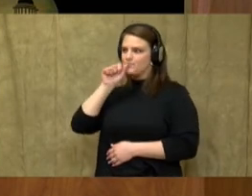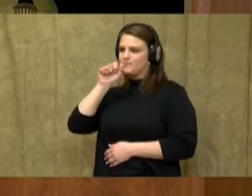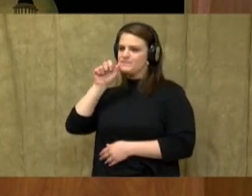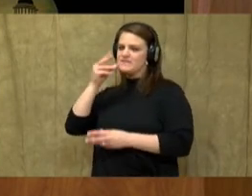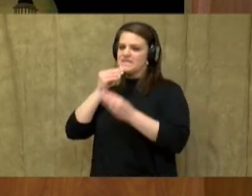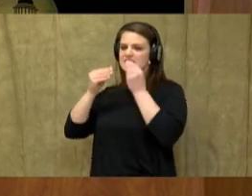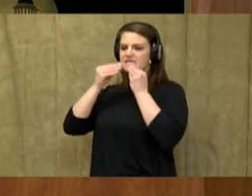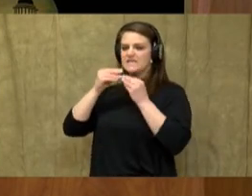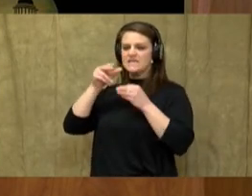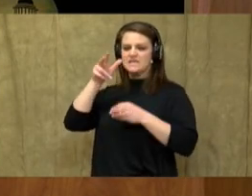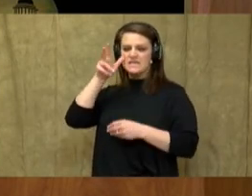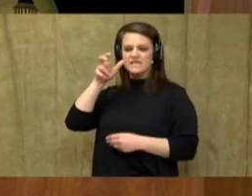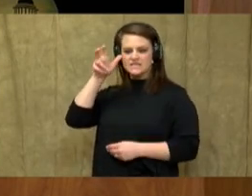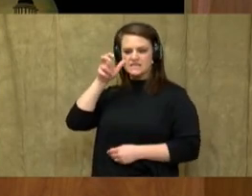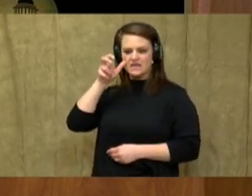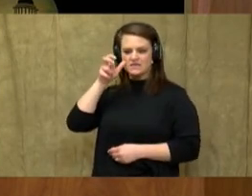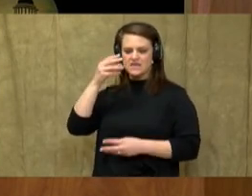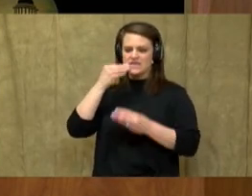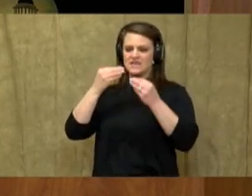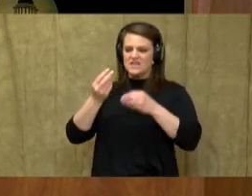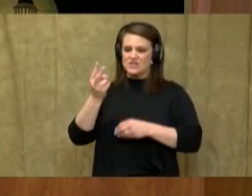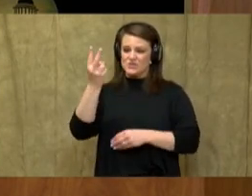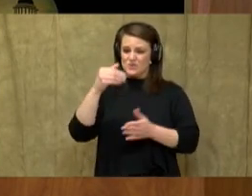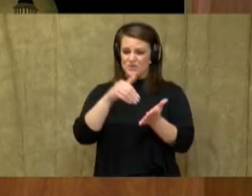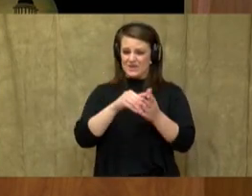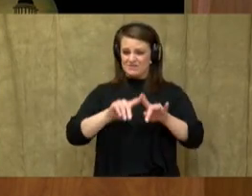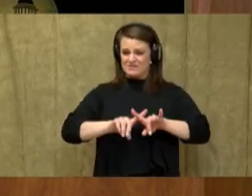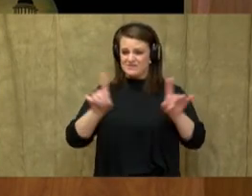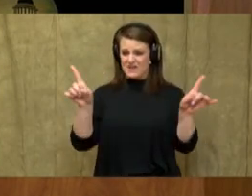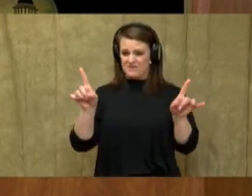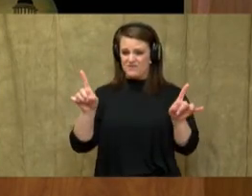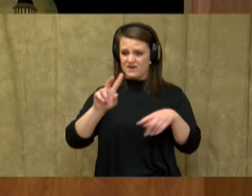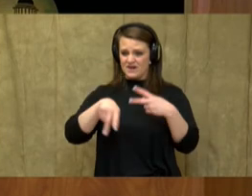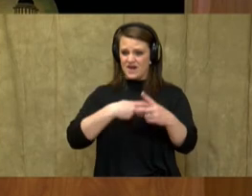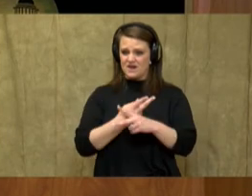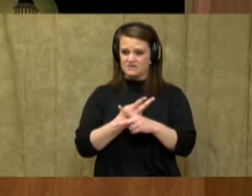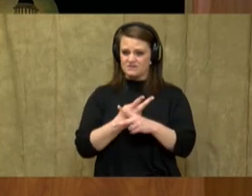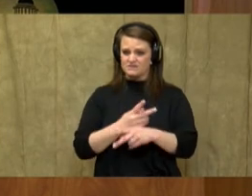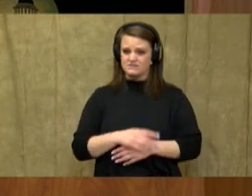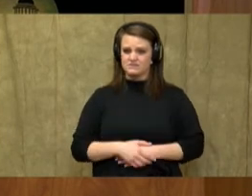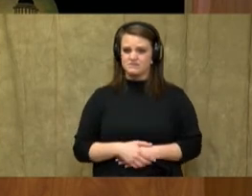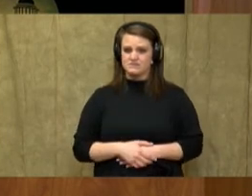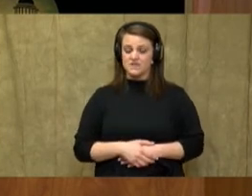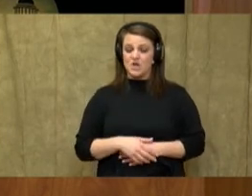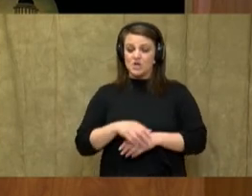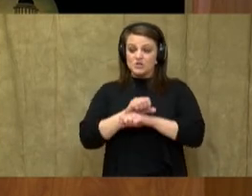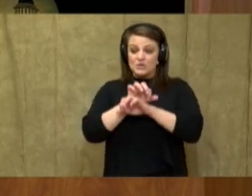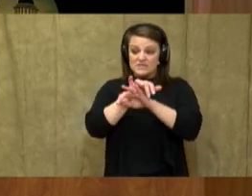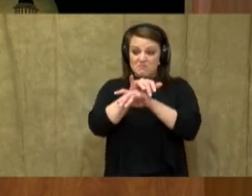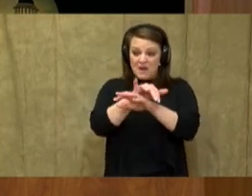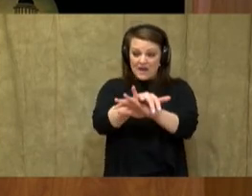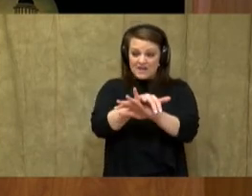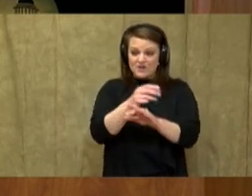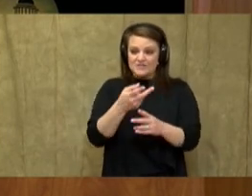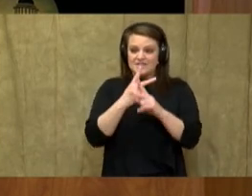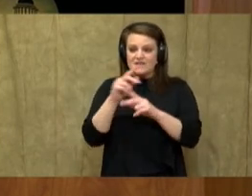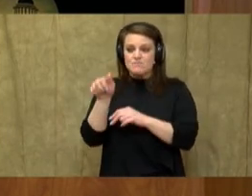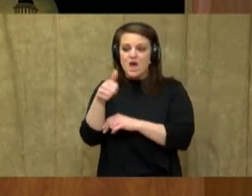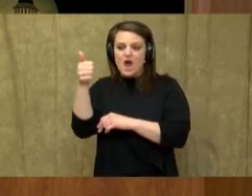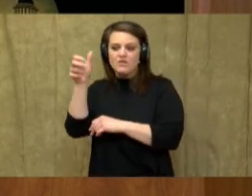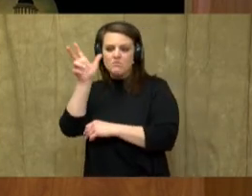about 2,000 different insects every single year. That means that spiders keep other bugs out of my